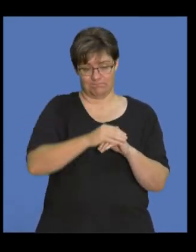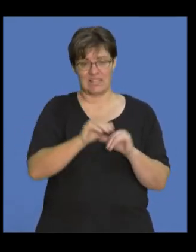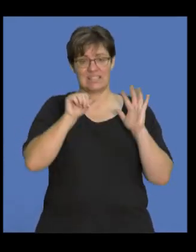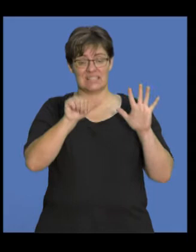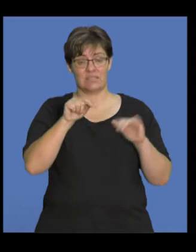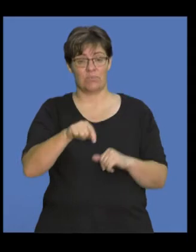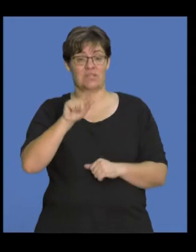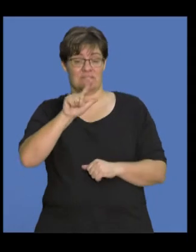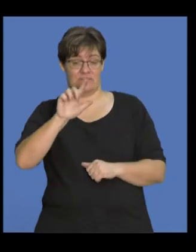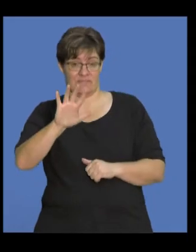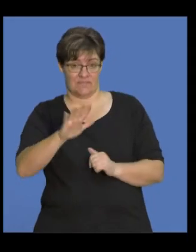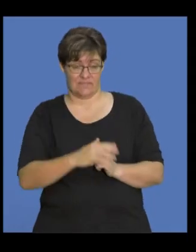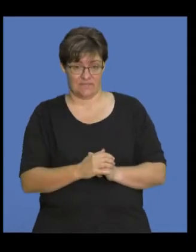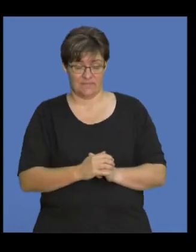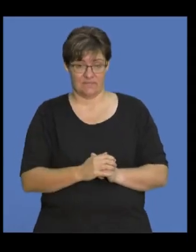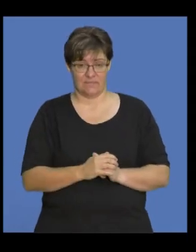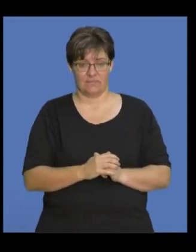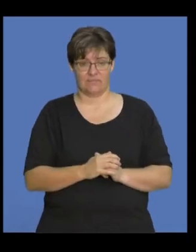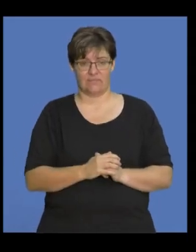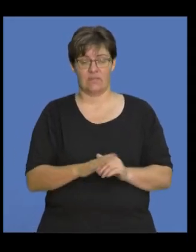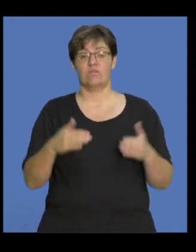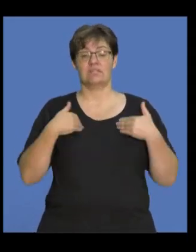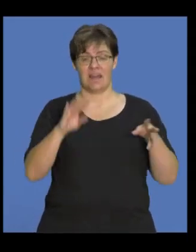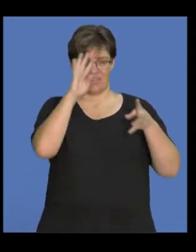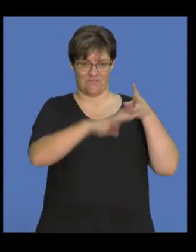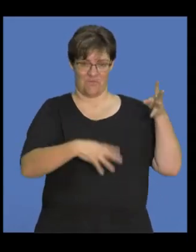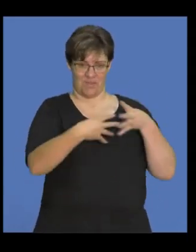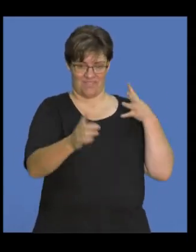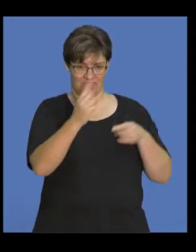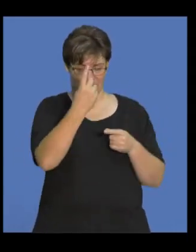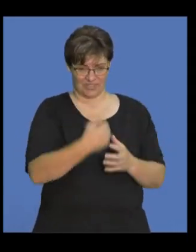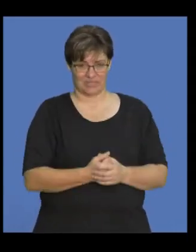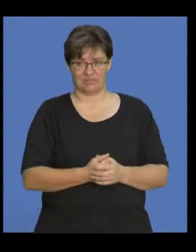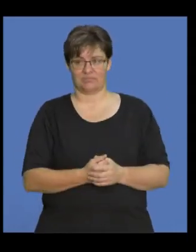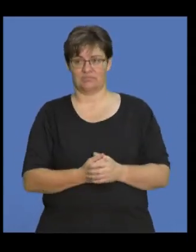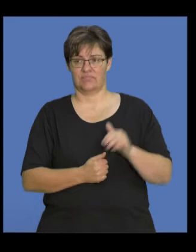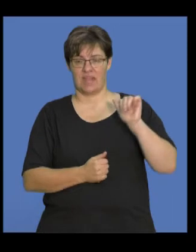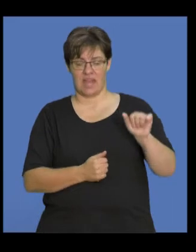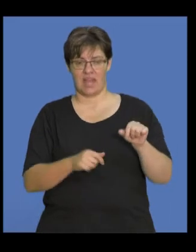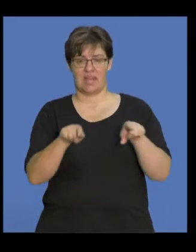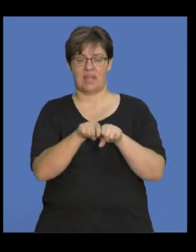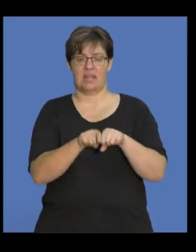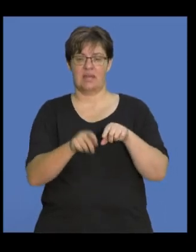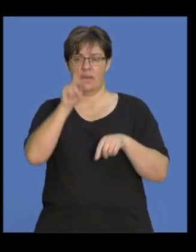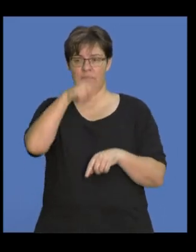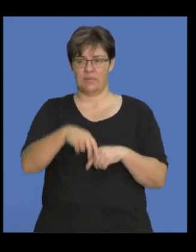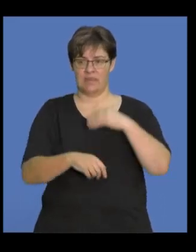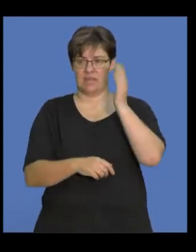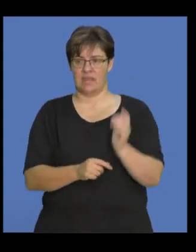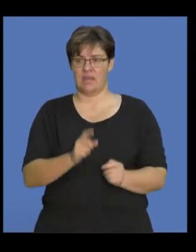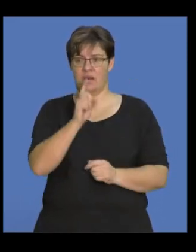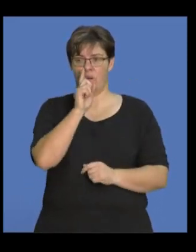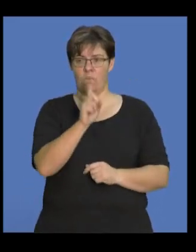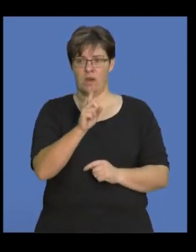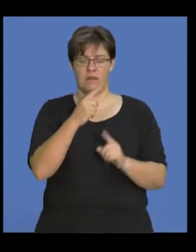interest at 6.75. Now we always start with our formula, remember that. 1 plus I to